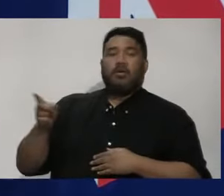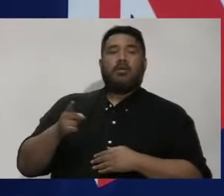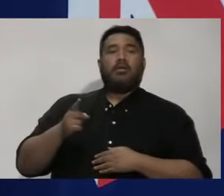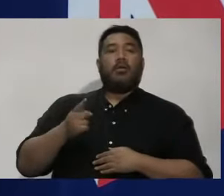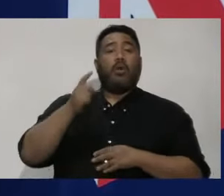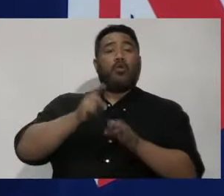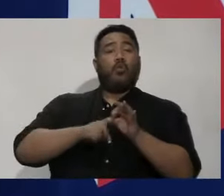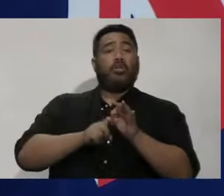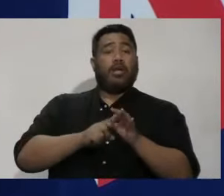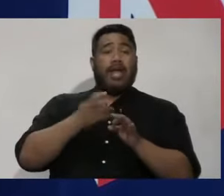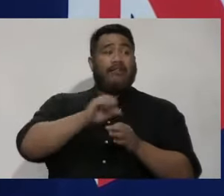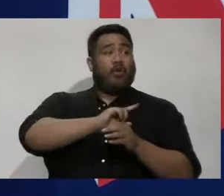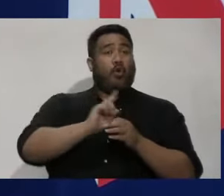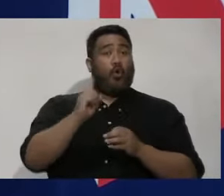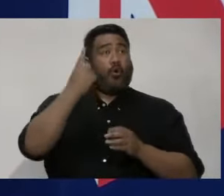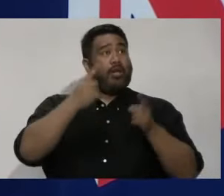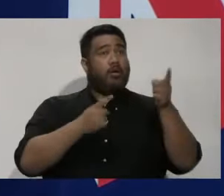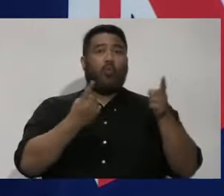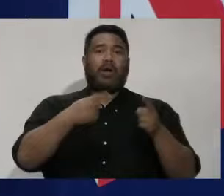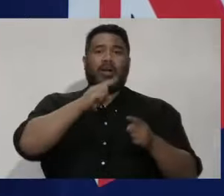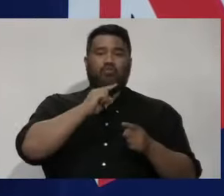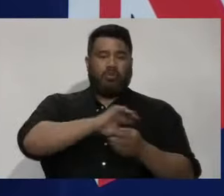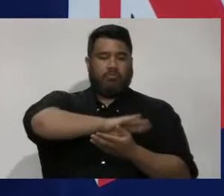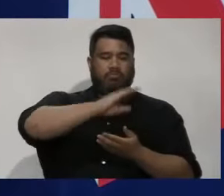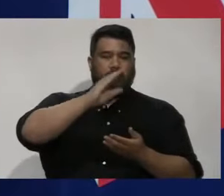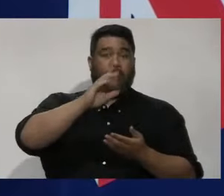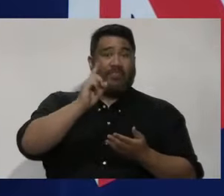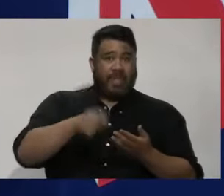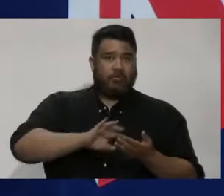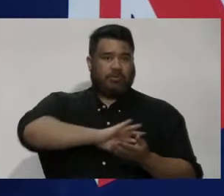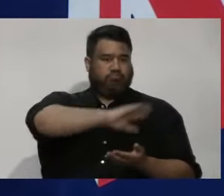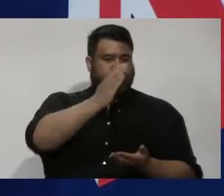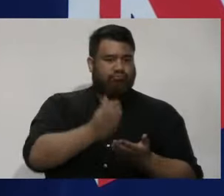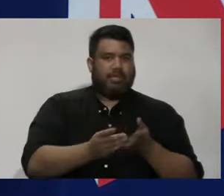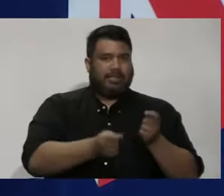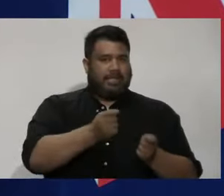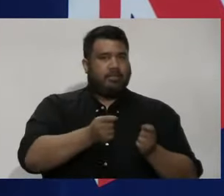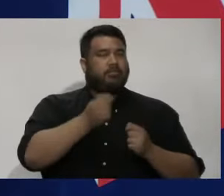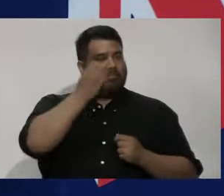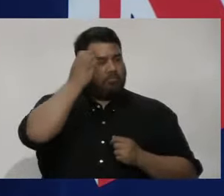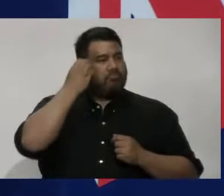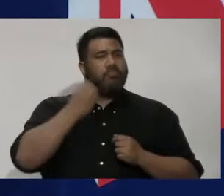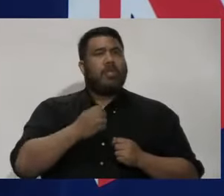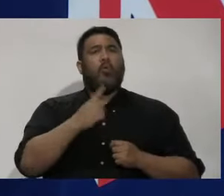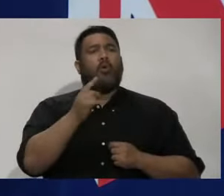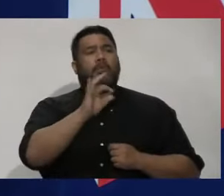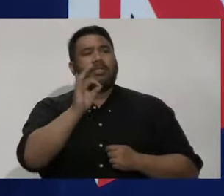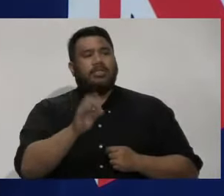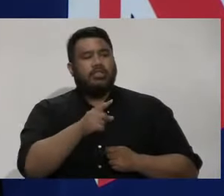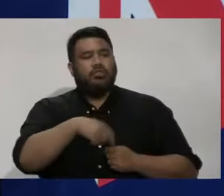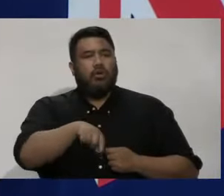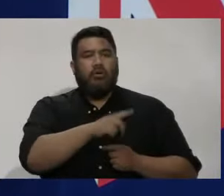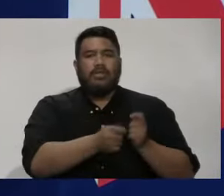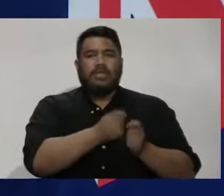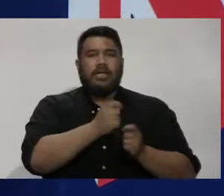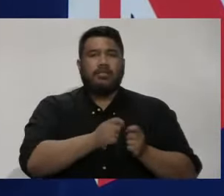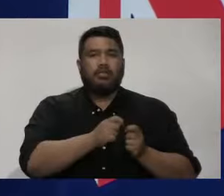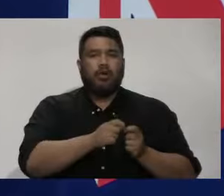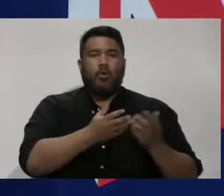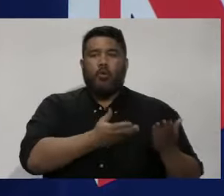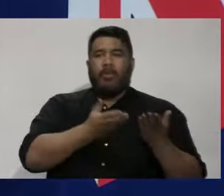100,000 tests in Auckland, what percentage of that would be with the Pacifica community?